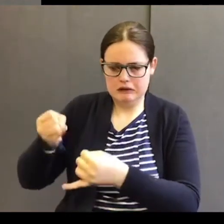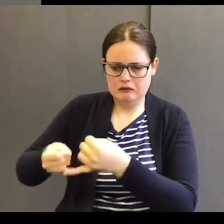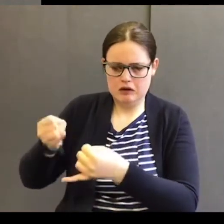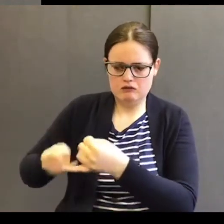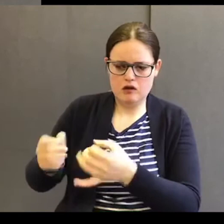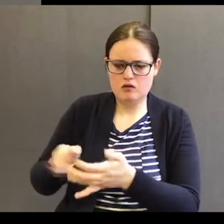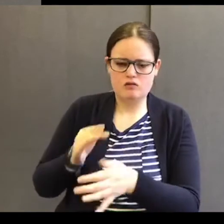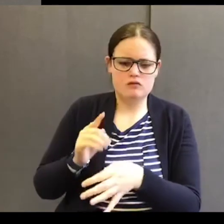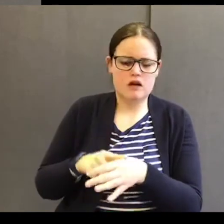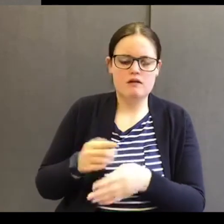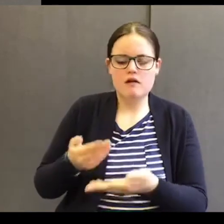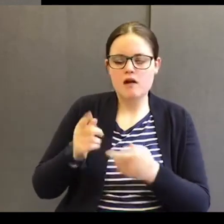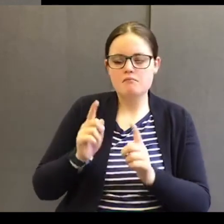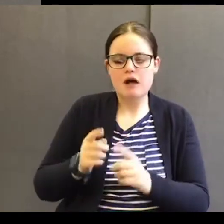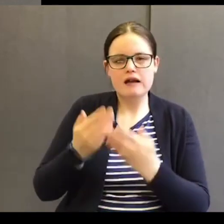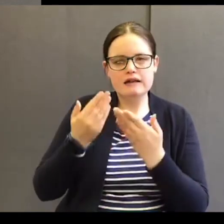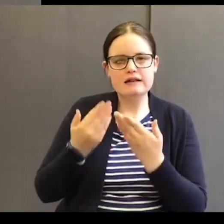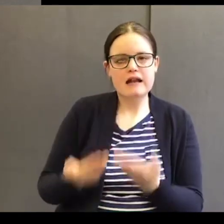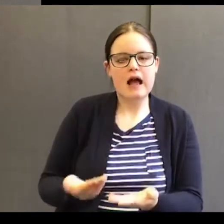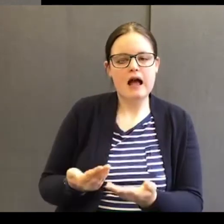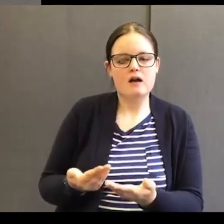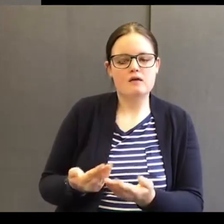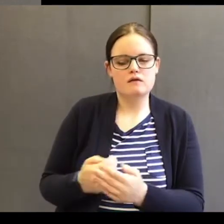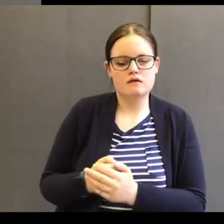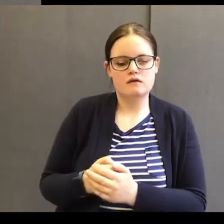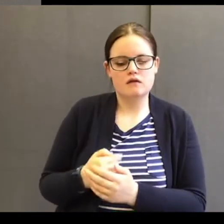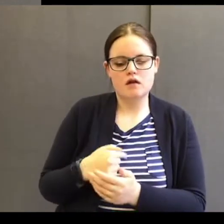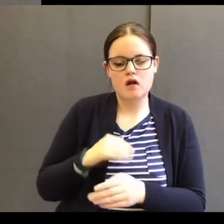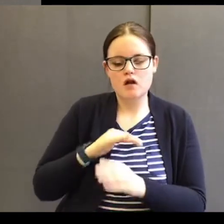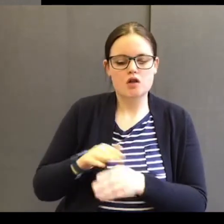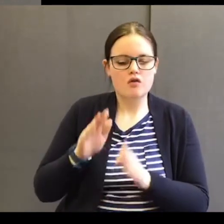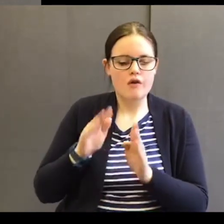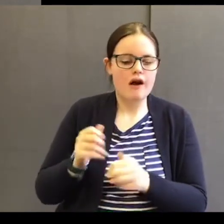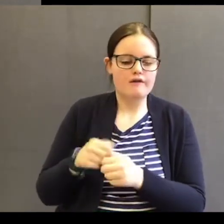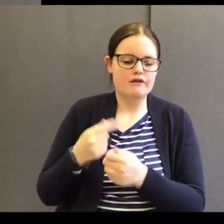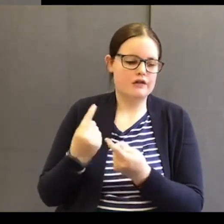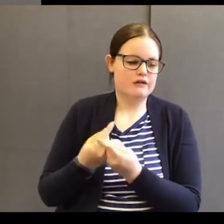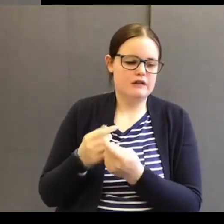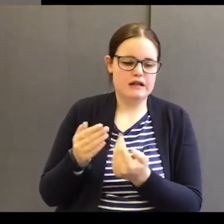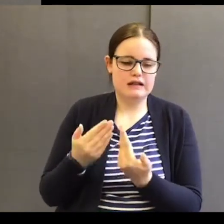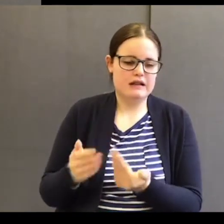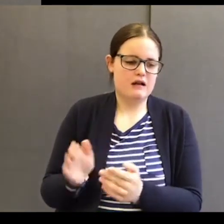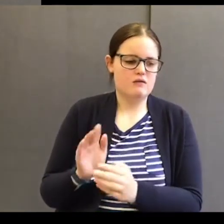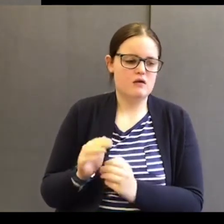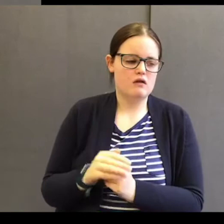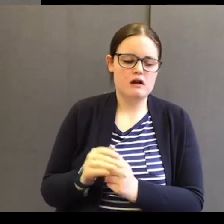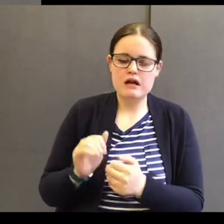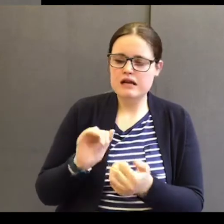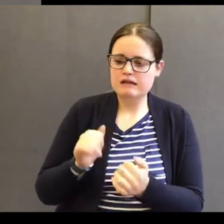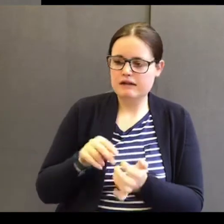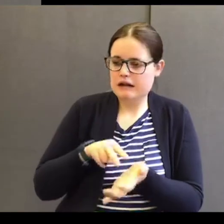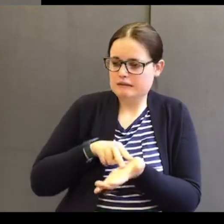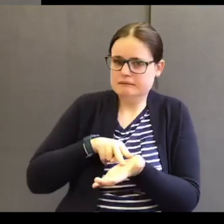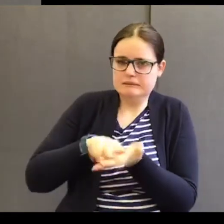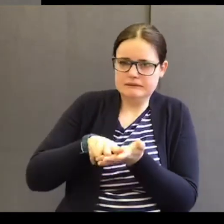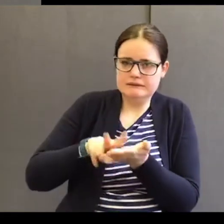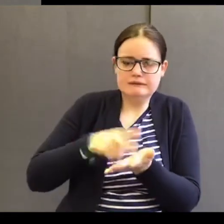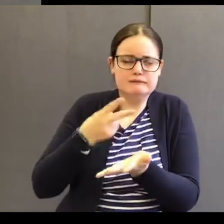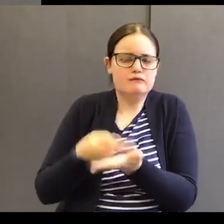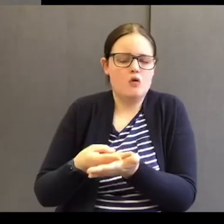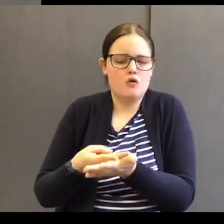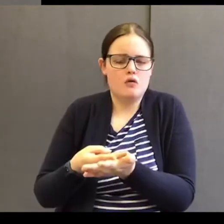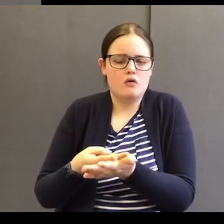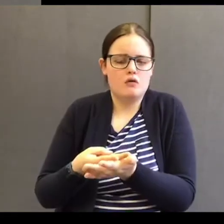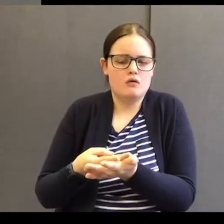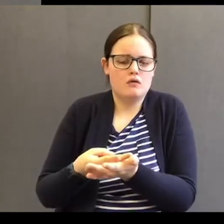sin, it got the better of me all the time. But now, I don't have to do those things anymore. Sometimes